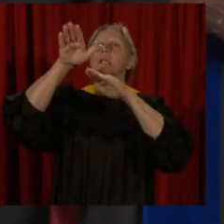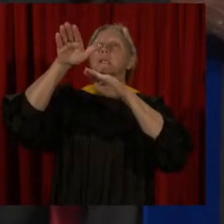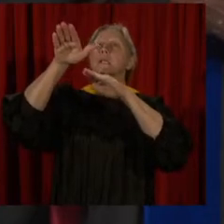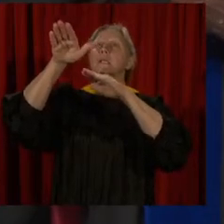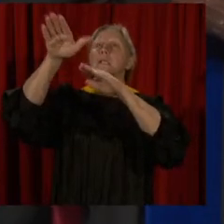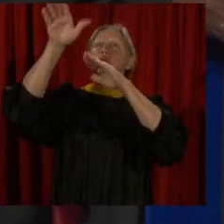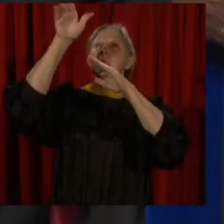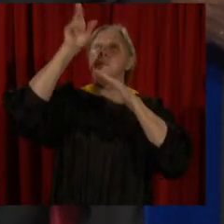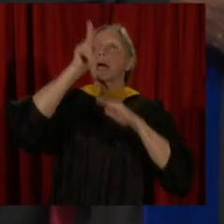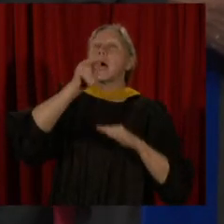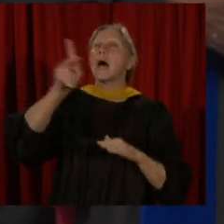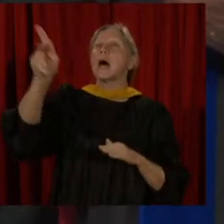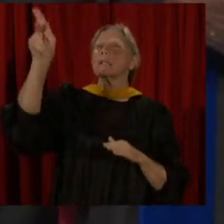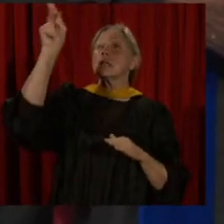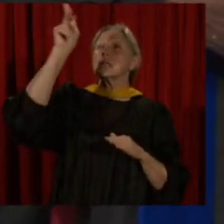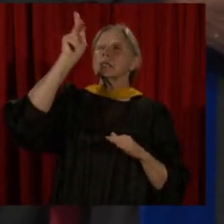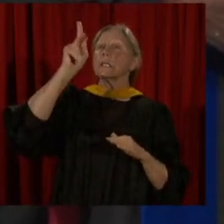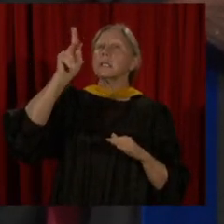mountain